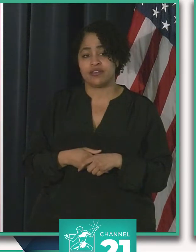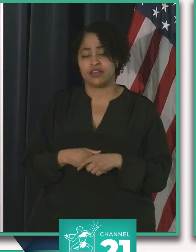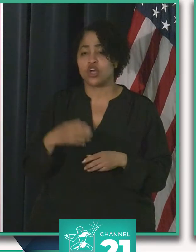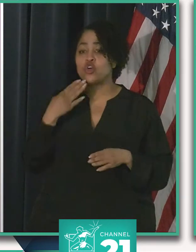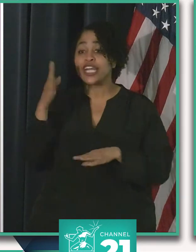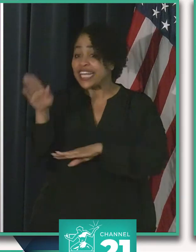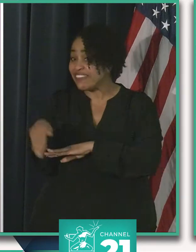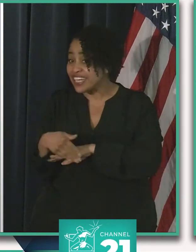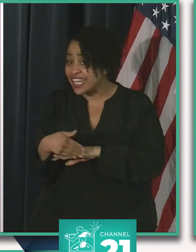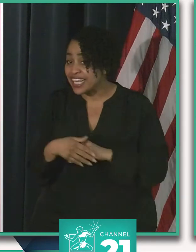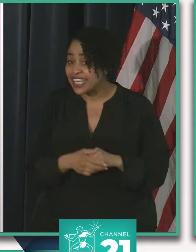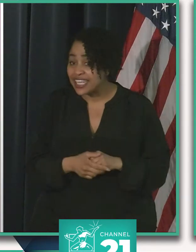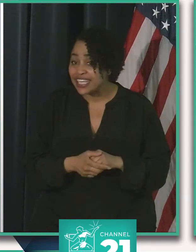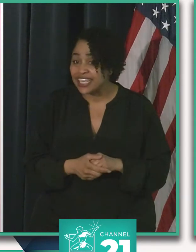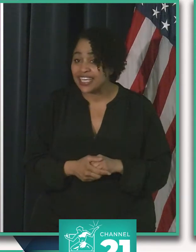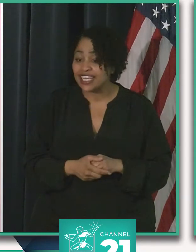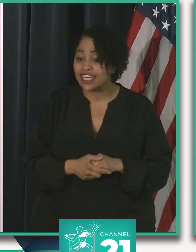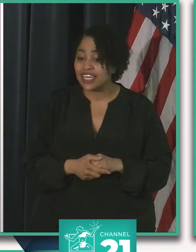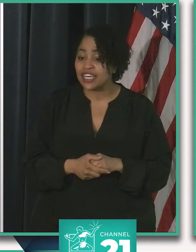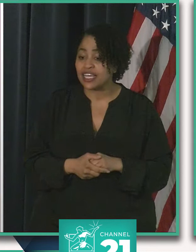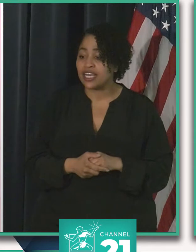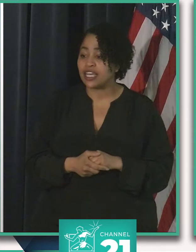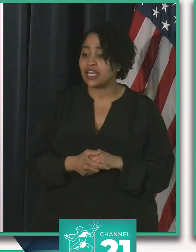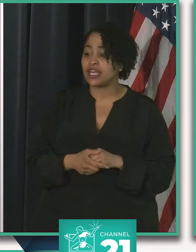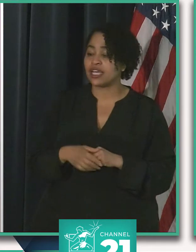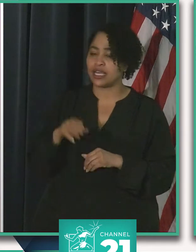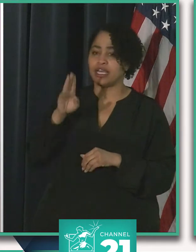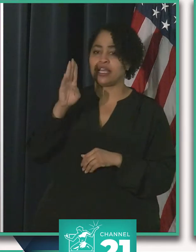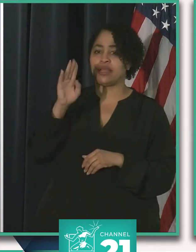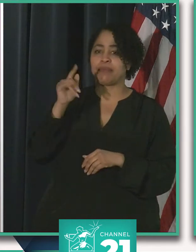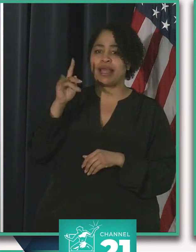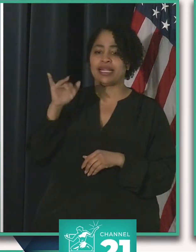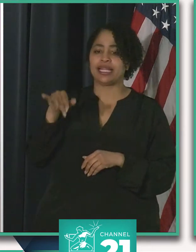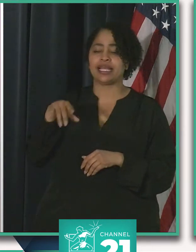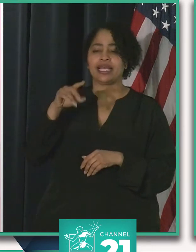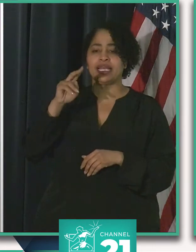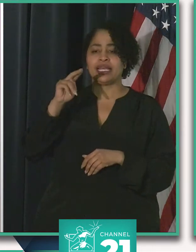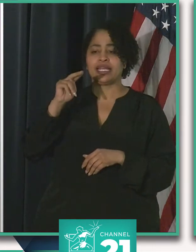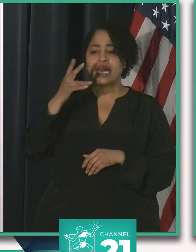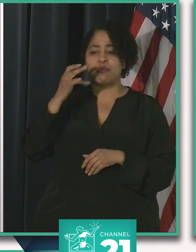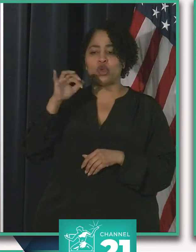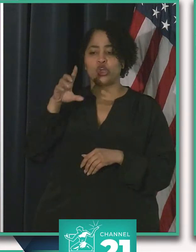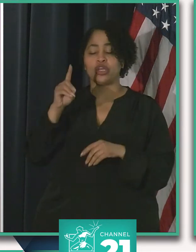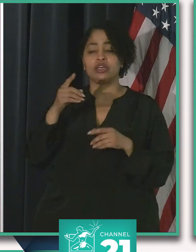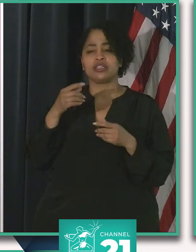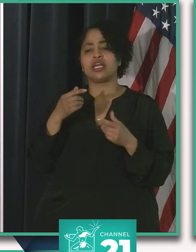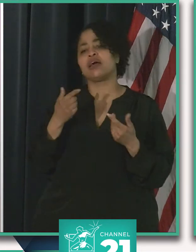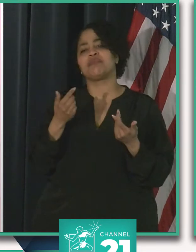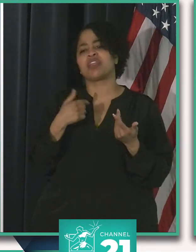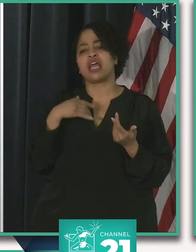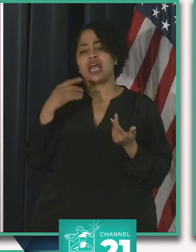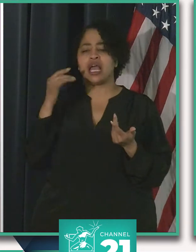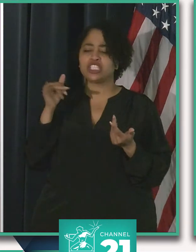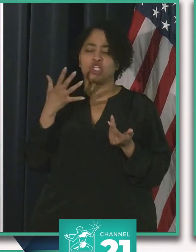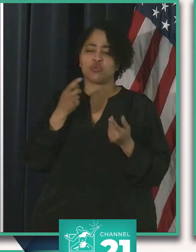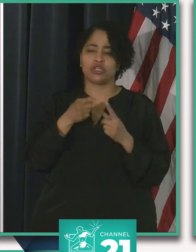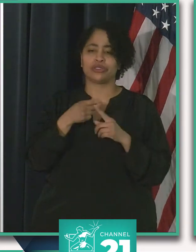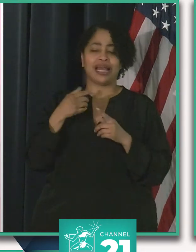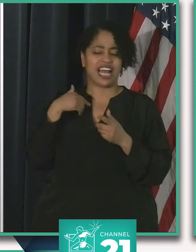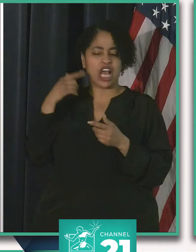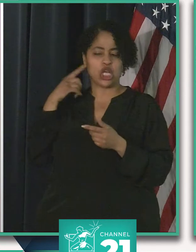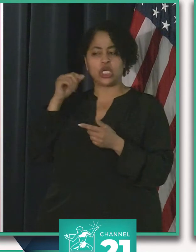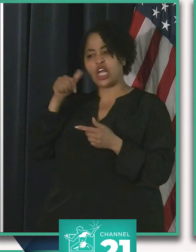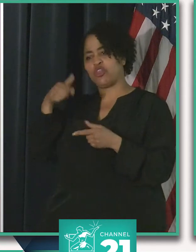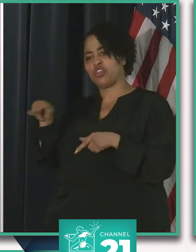Good evening. Good evening. I live in the Bagley neighborhood. Okay. And as a resident, I'll just echo some of the concerns that have been brought